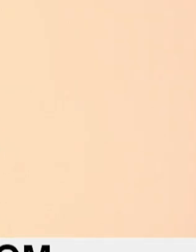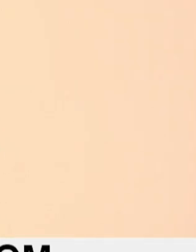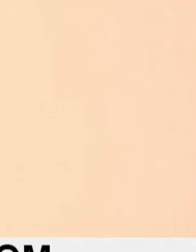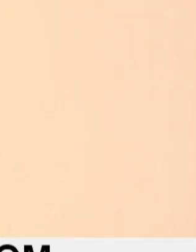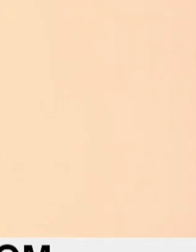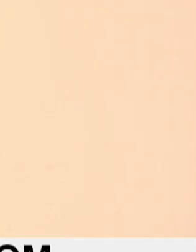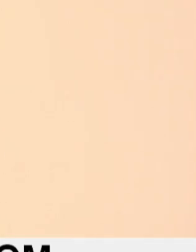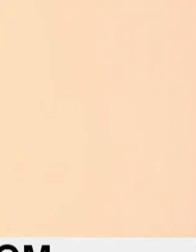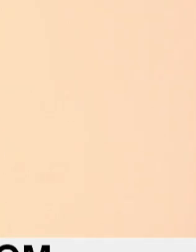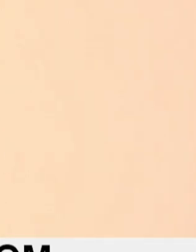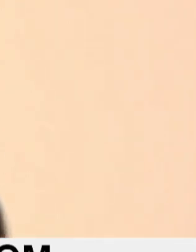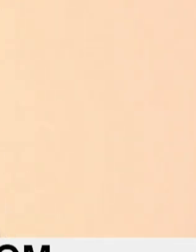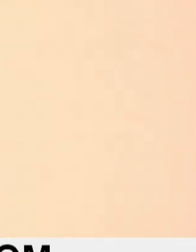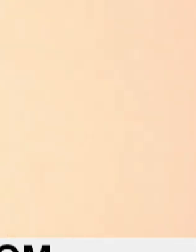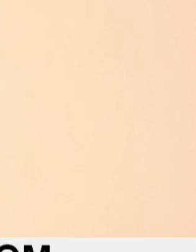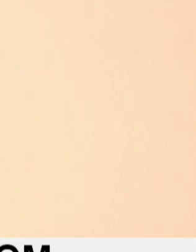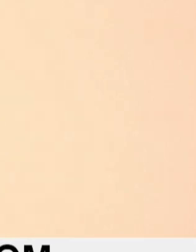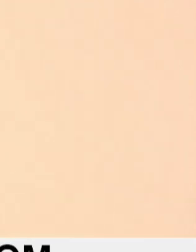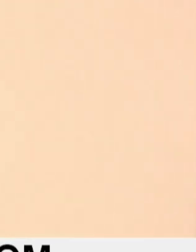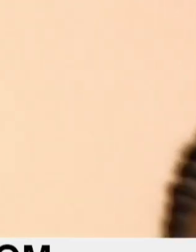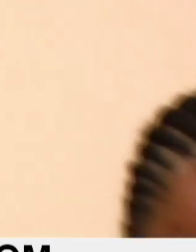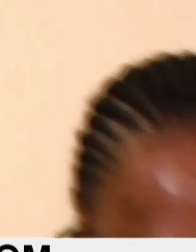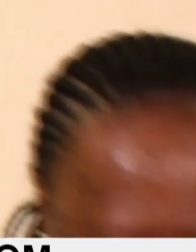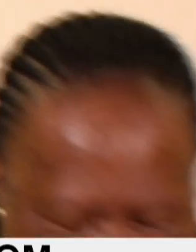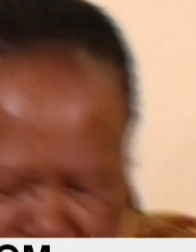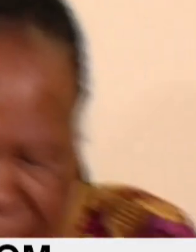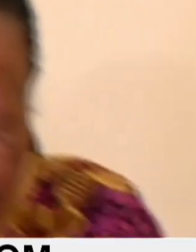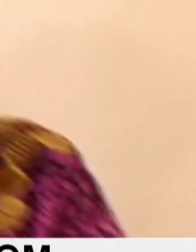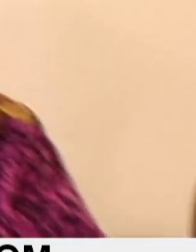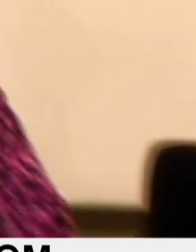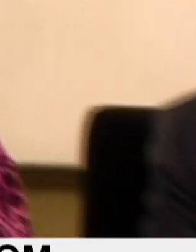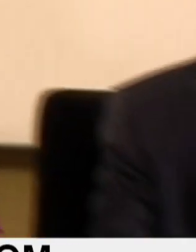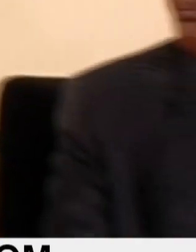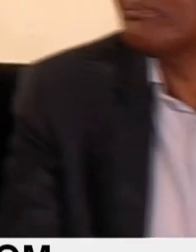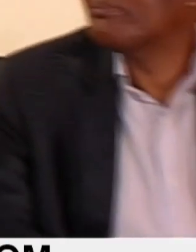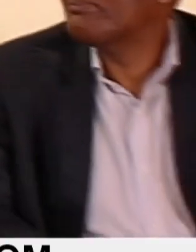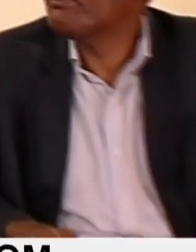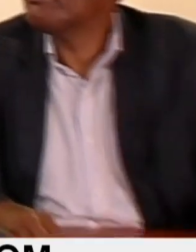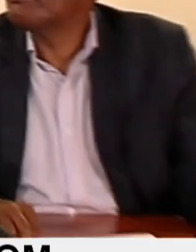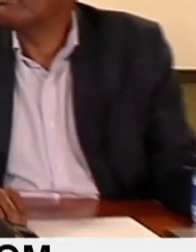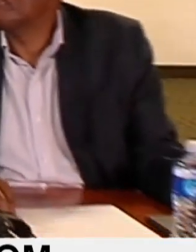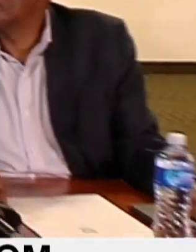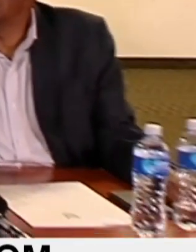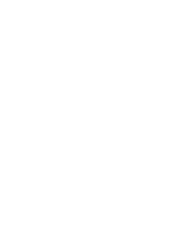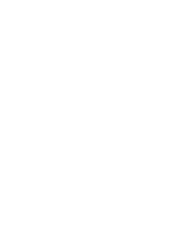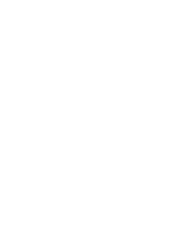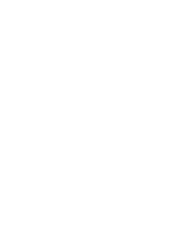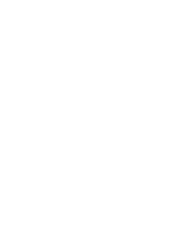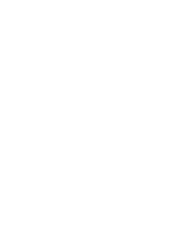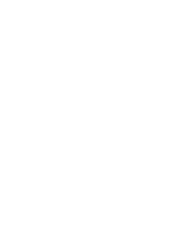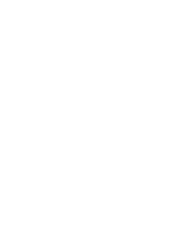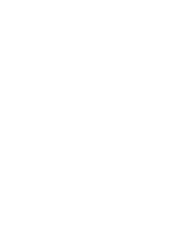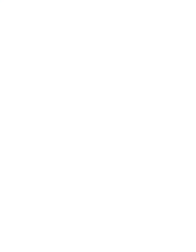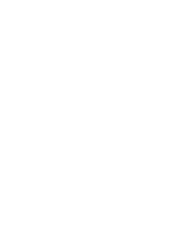you very much. Thank you, Ministers. Thank you all. That concludes